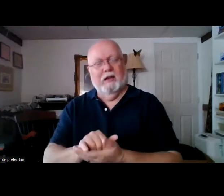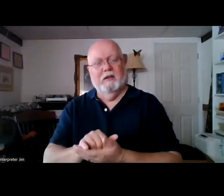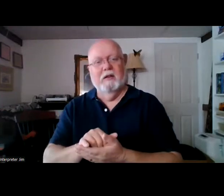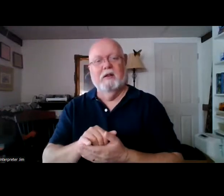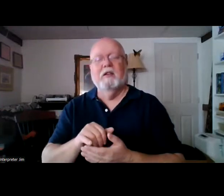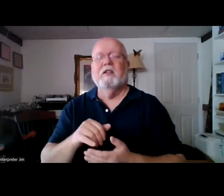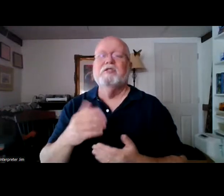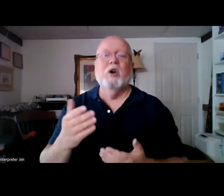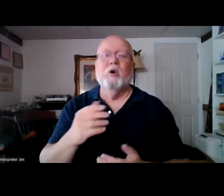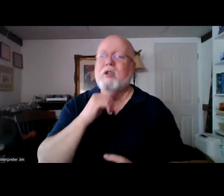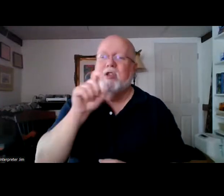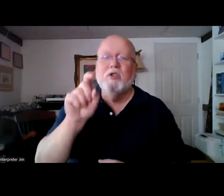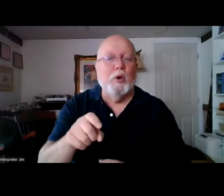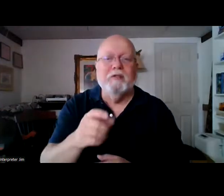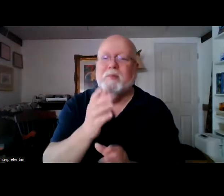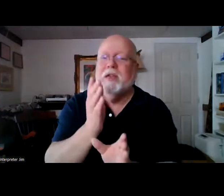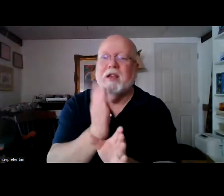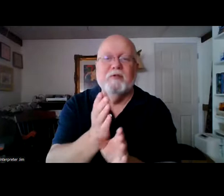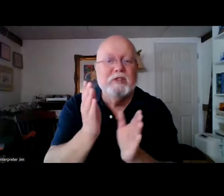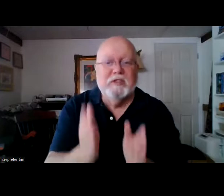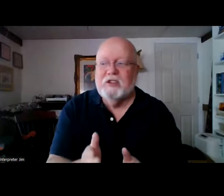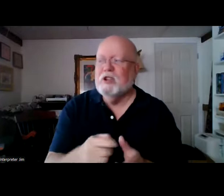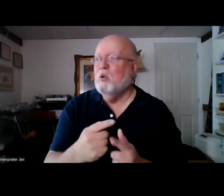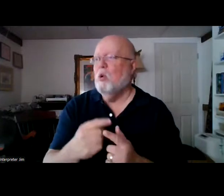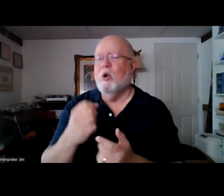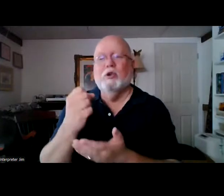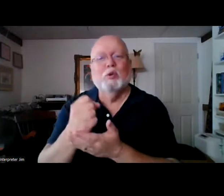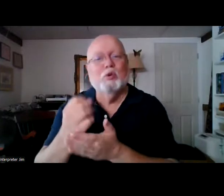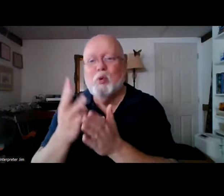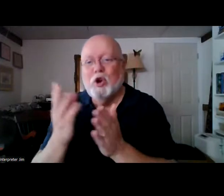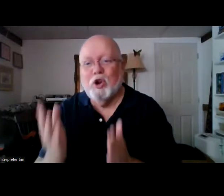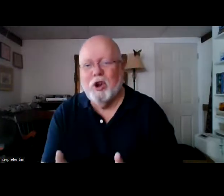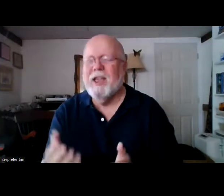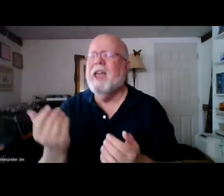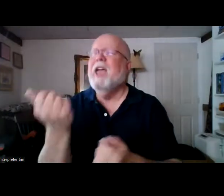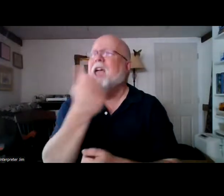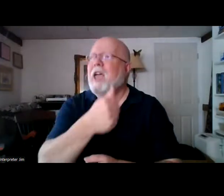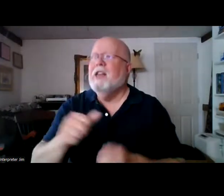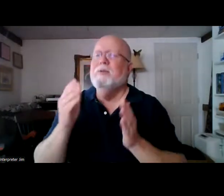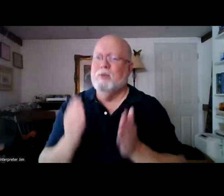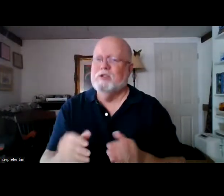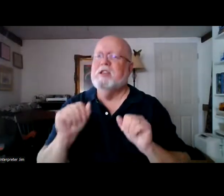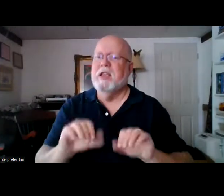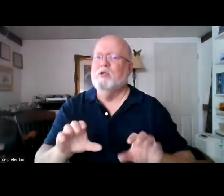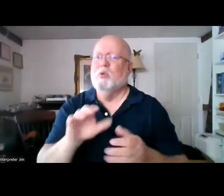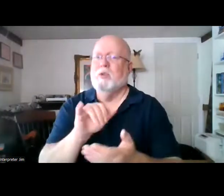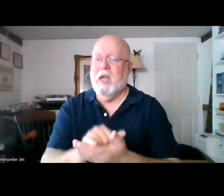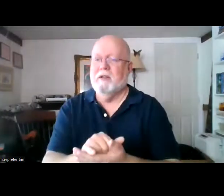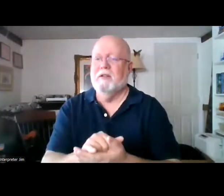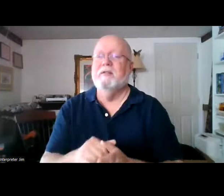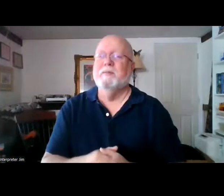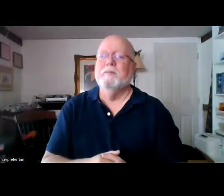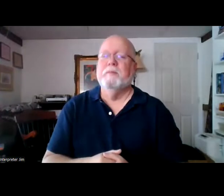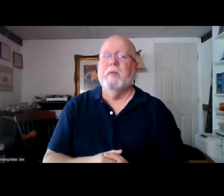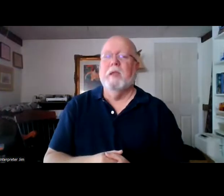have to be a physician, you don't have to be a social worker, anybody can do them. Obviously, you should read it, you should sit down. If the